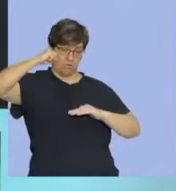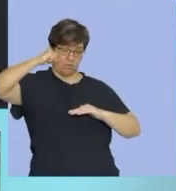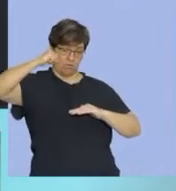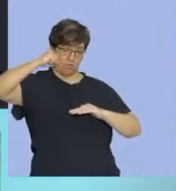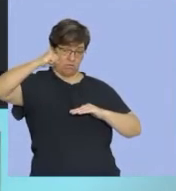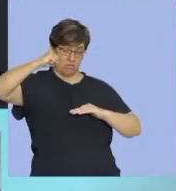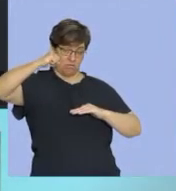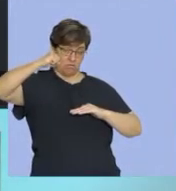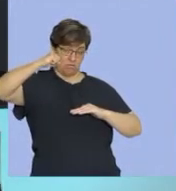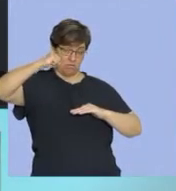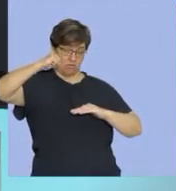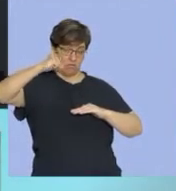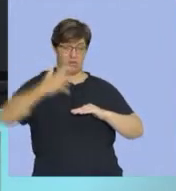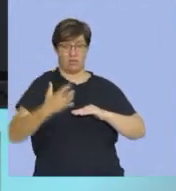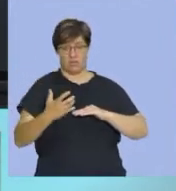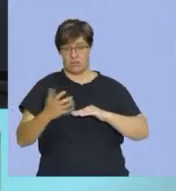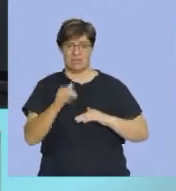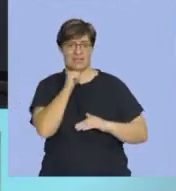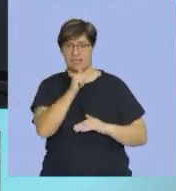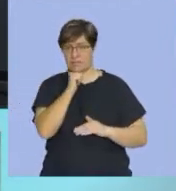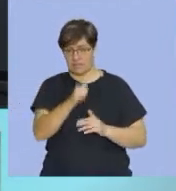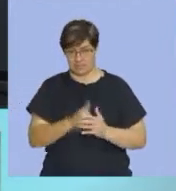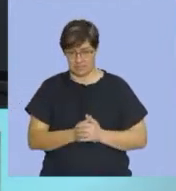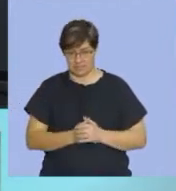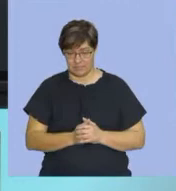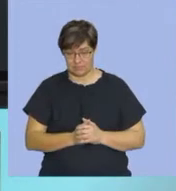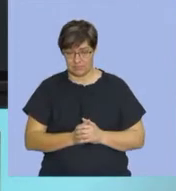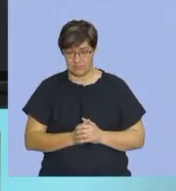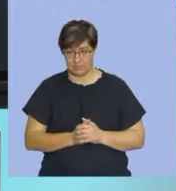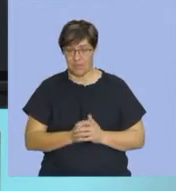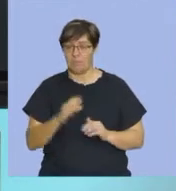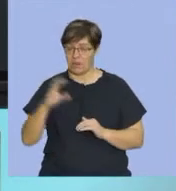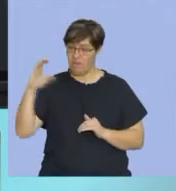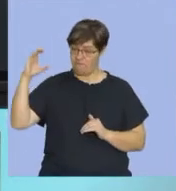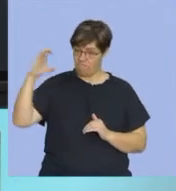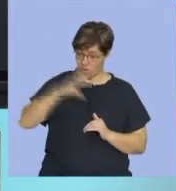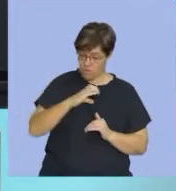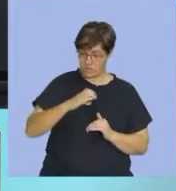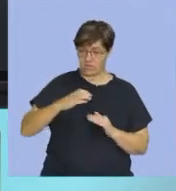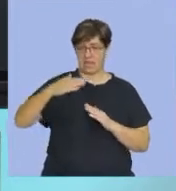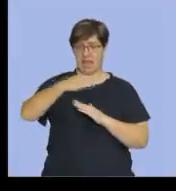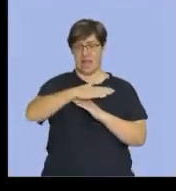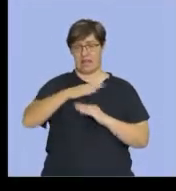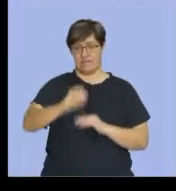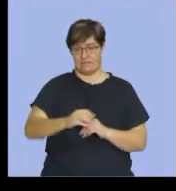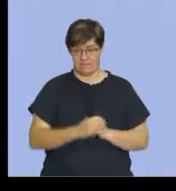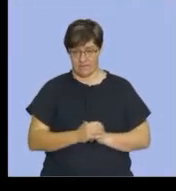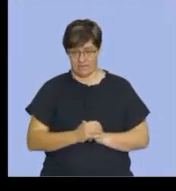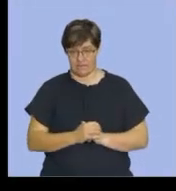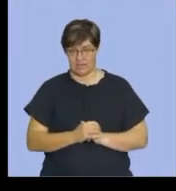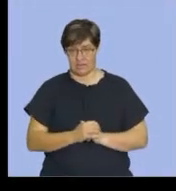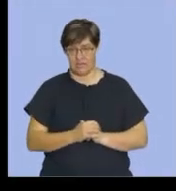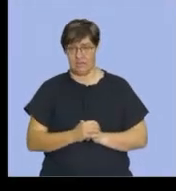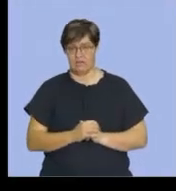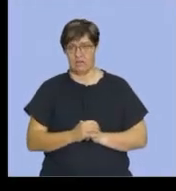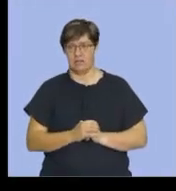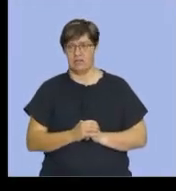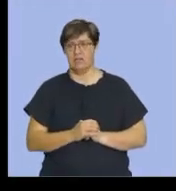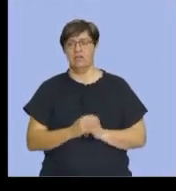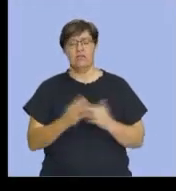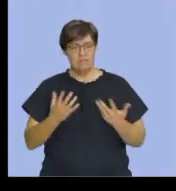or pushing down at an angle, it doesn't matter, but the force will be at an angle. There, we're going